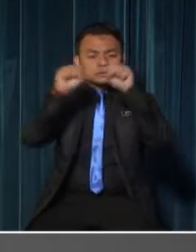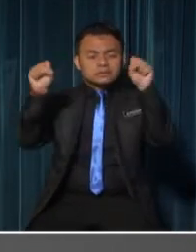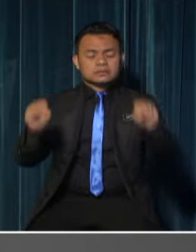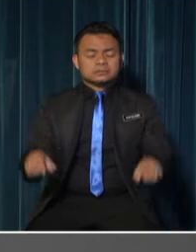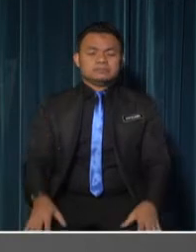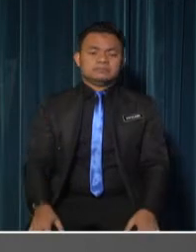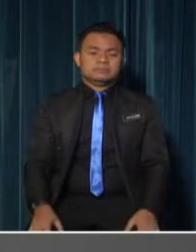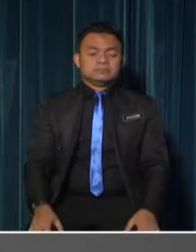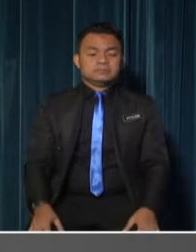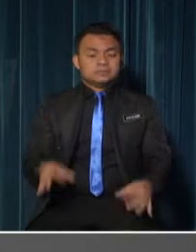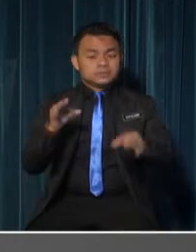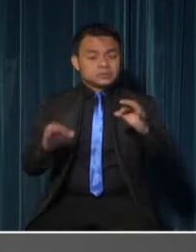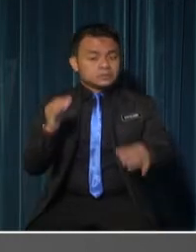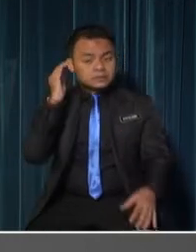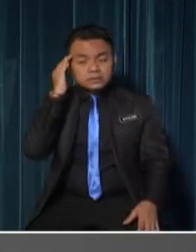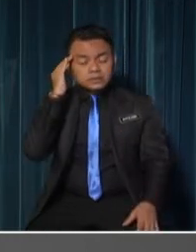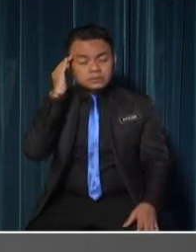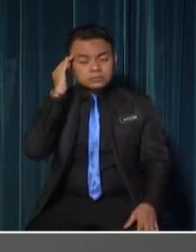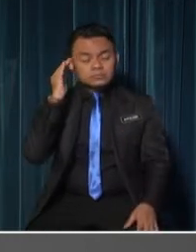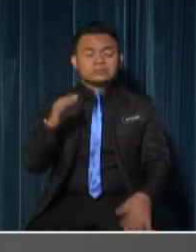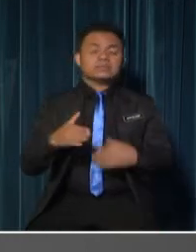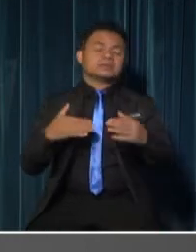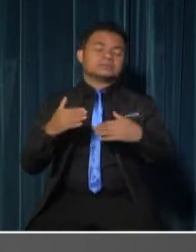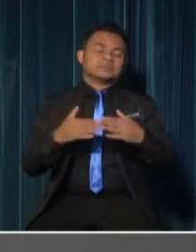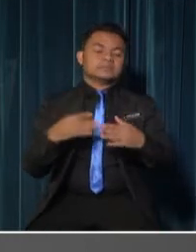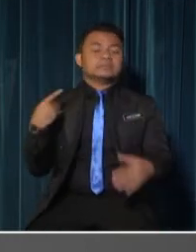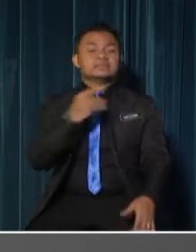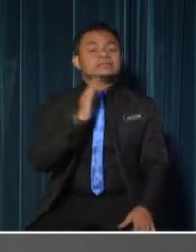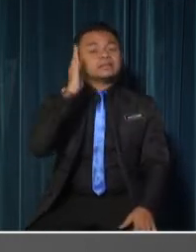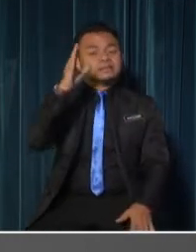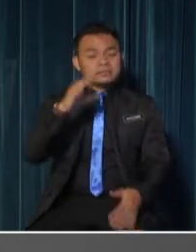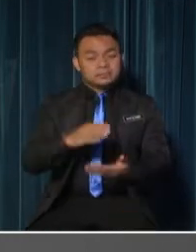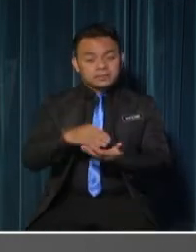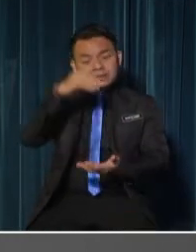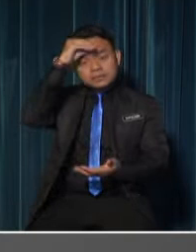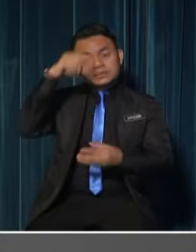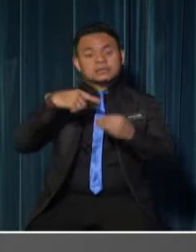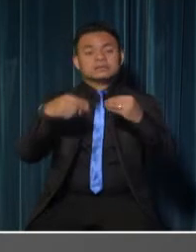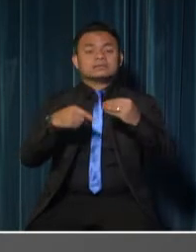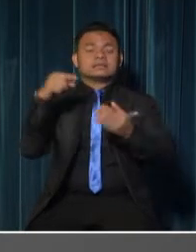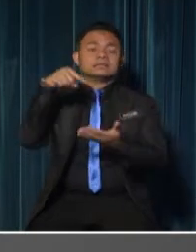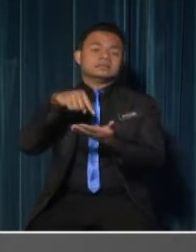If you don't, it's okay. We are going to learn about it.